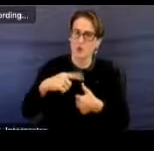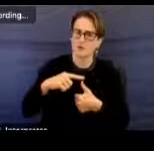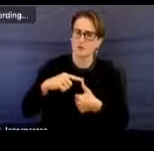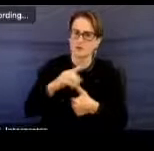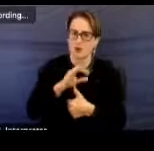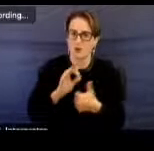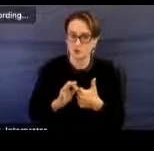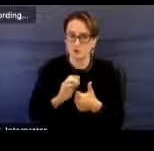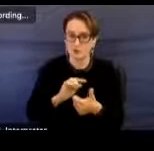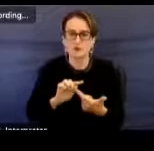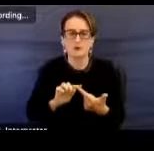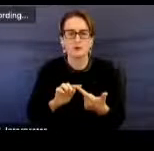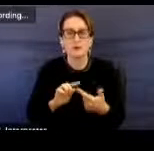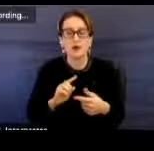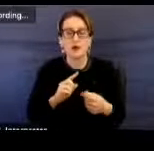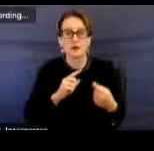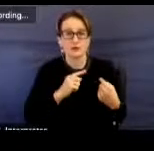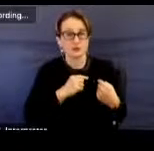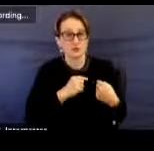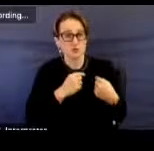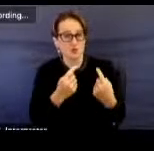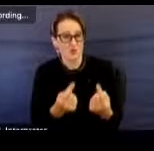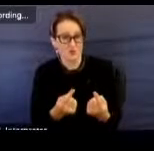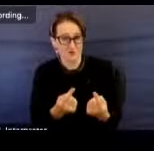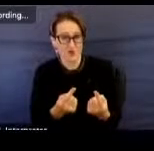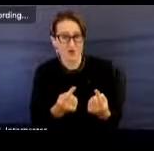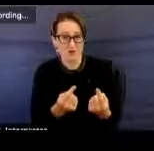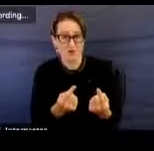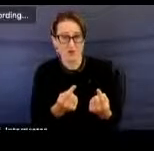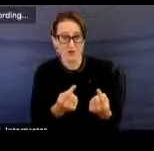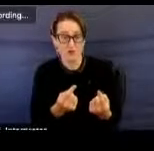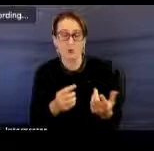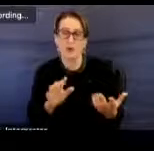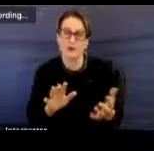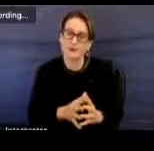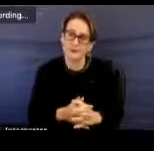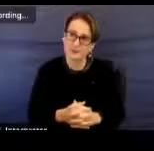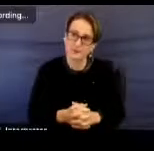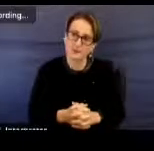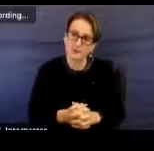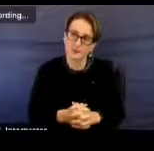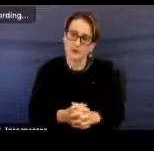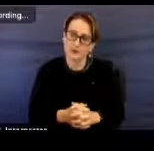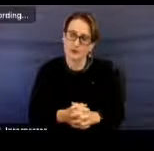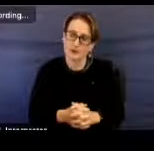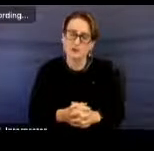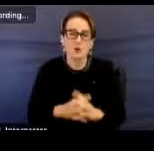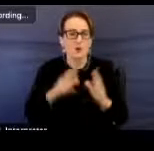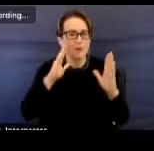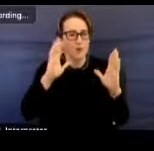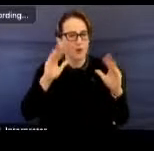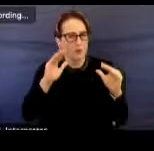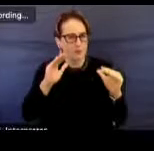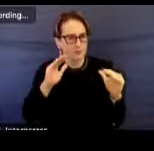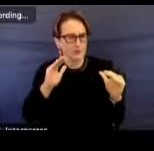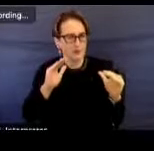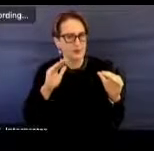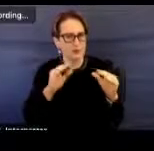So far, to get to this point, it's been at least, and I would hope that now maybe the delta would be shorter,